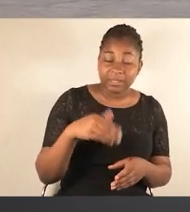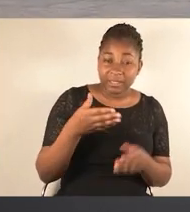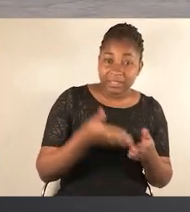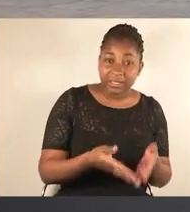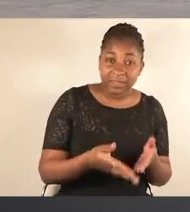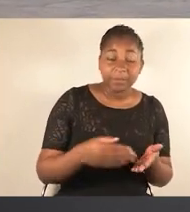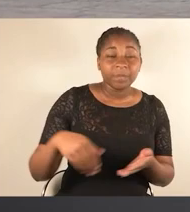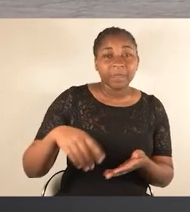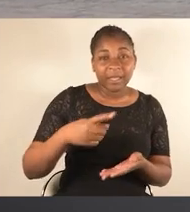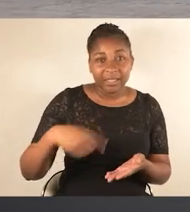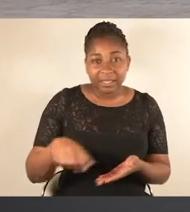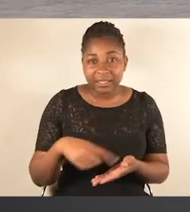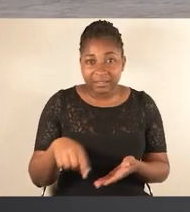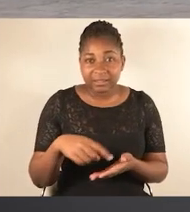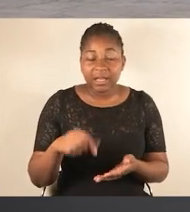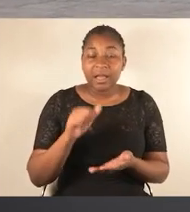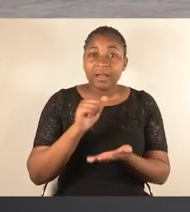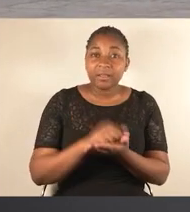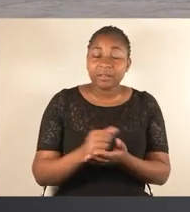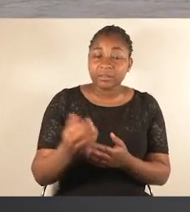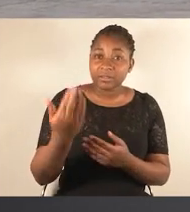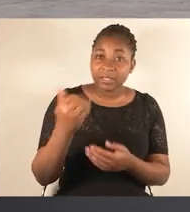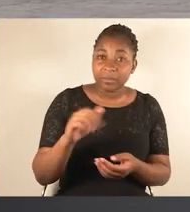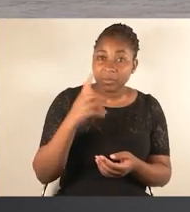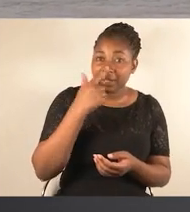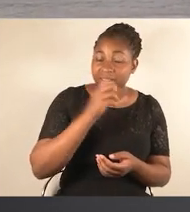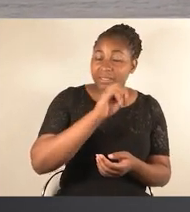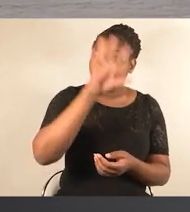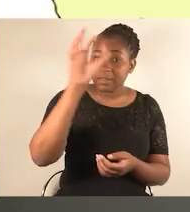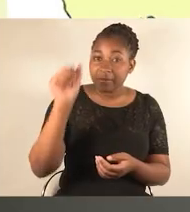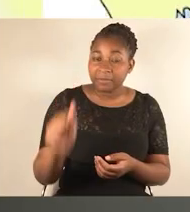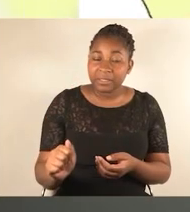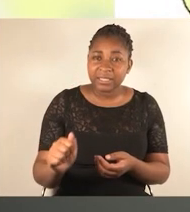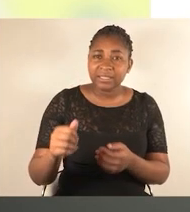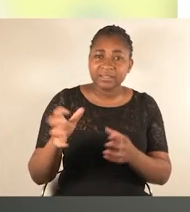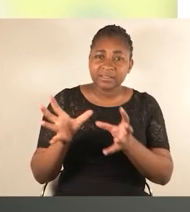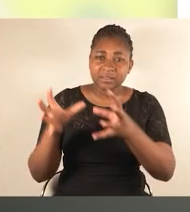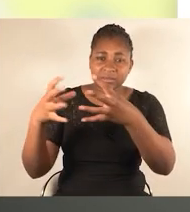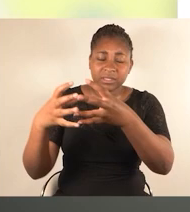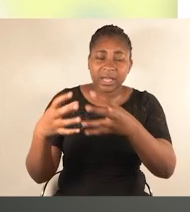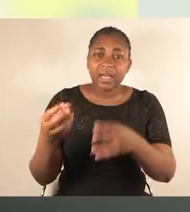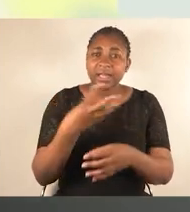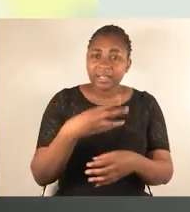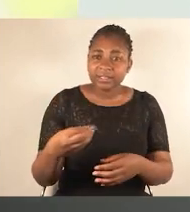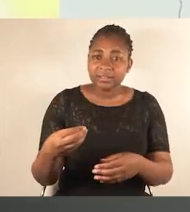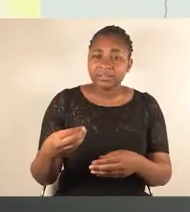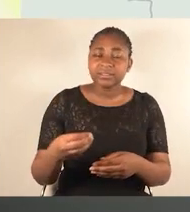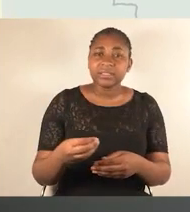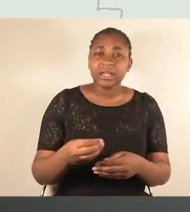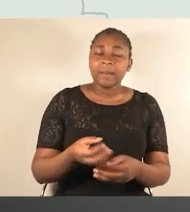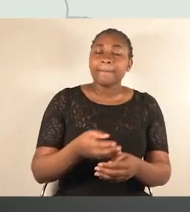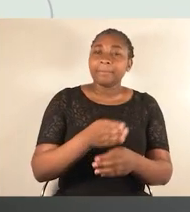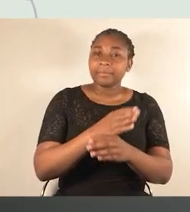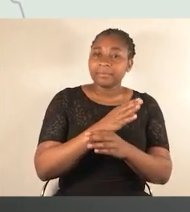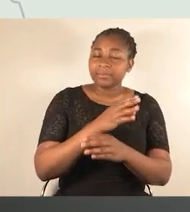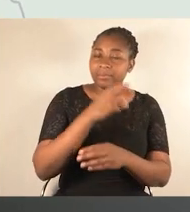three areas that really converge here on the South African side, the Mozambican